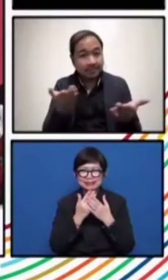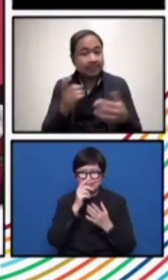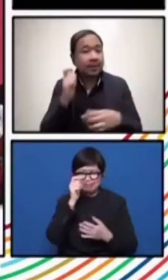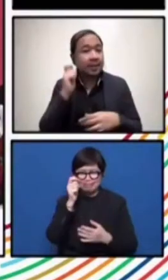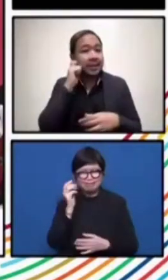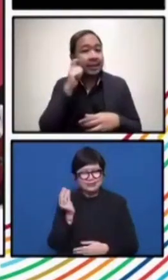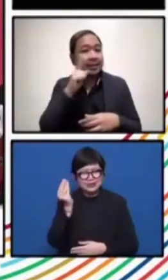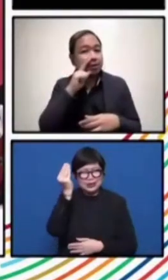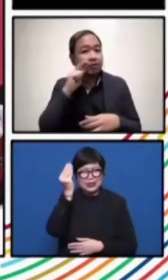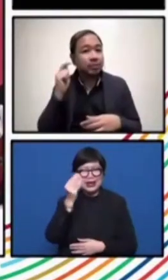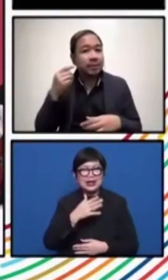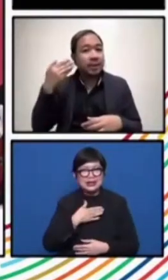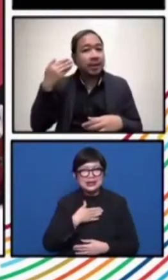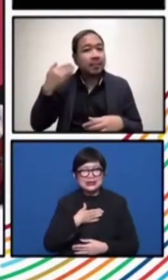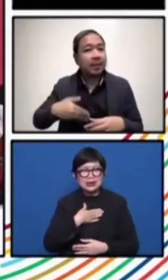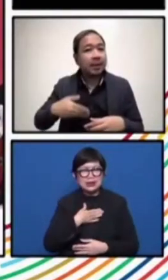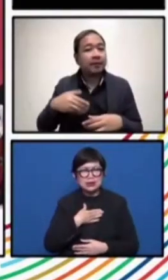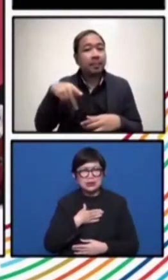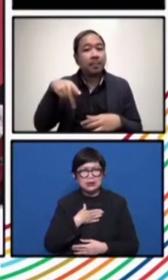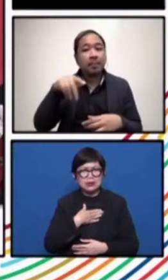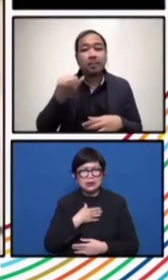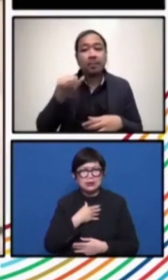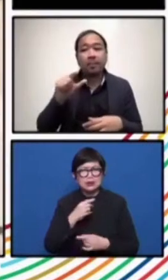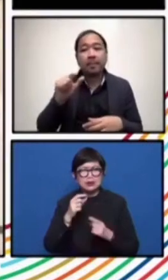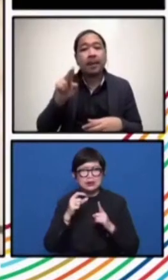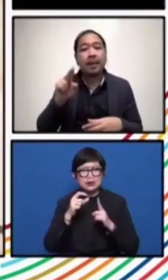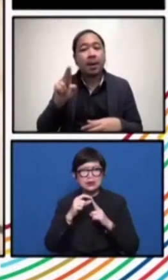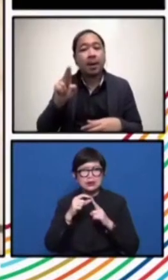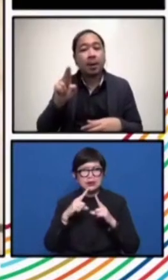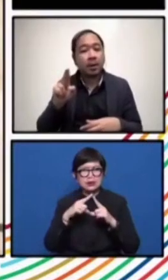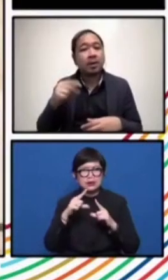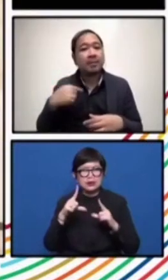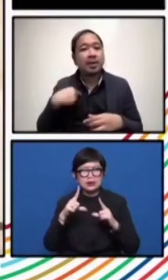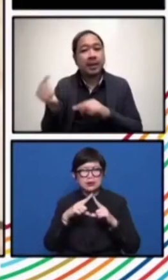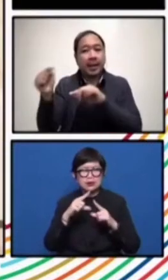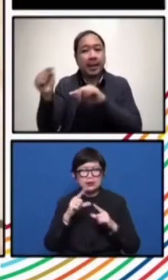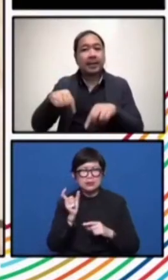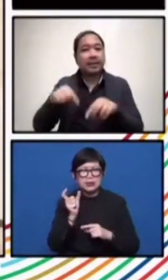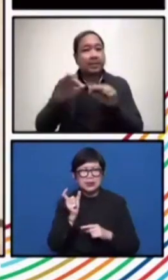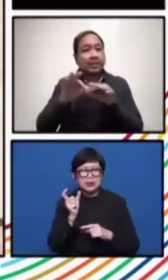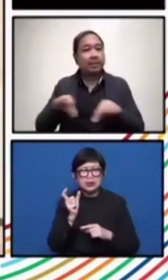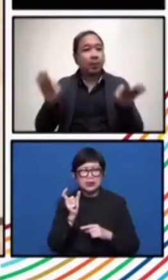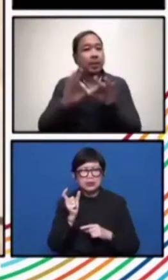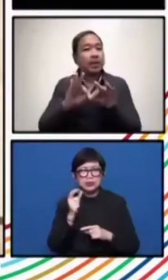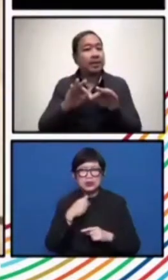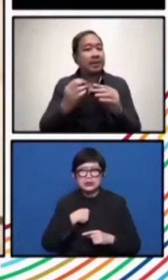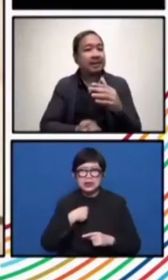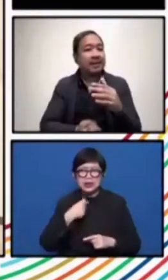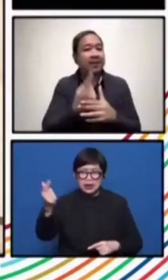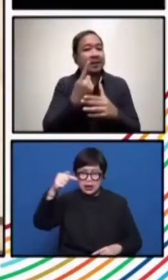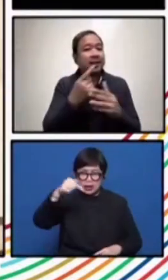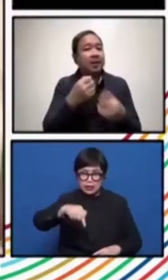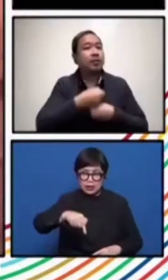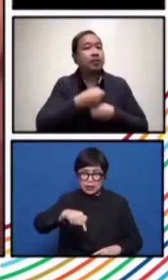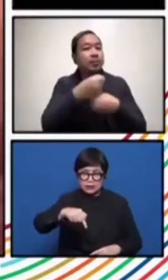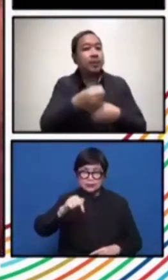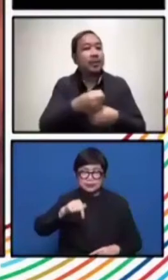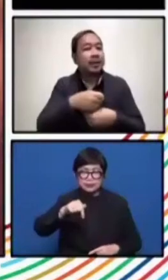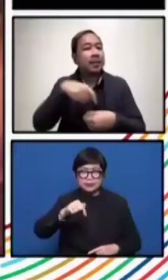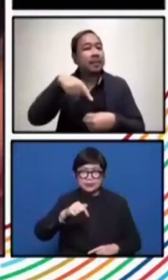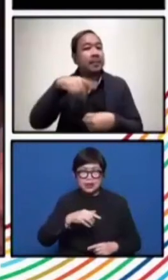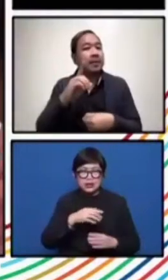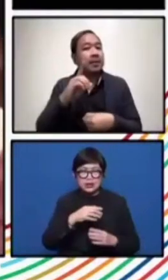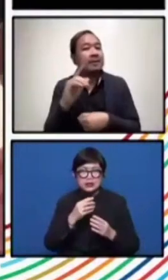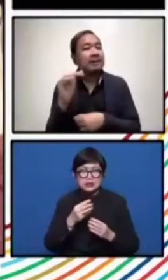from Palau and attending this important event representing the Pacific disability Forum as co-chair we